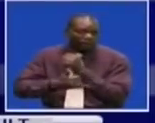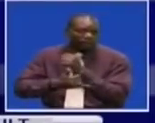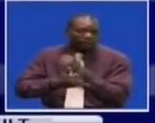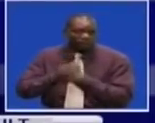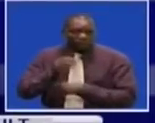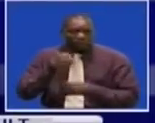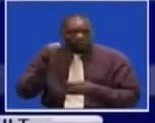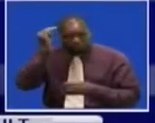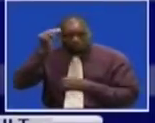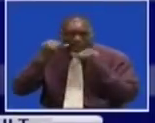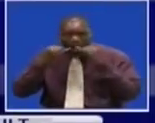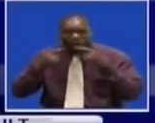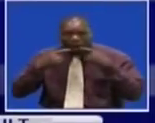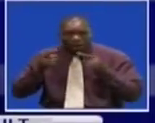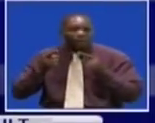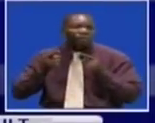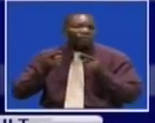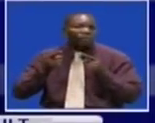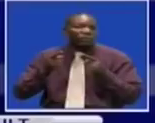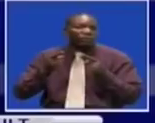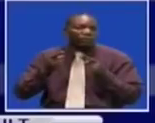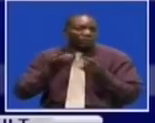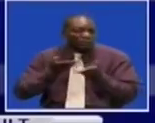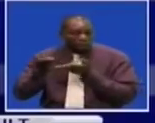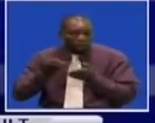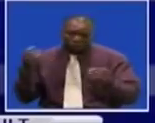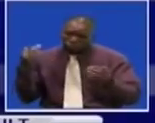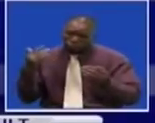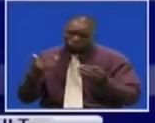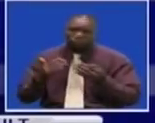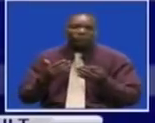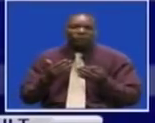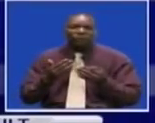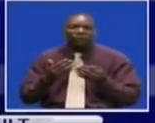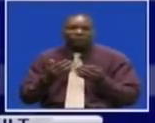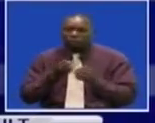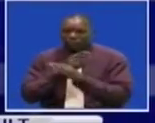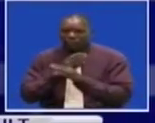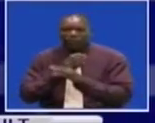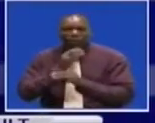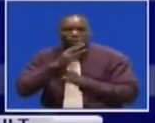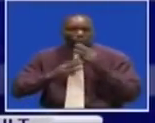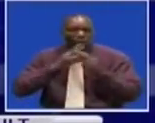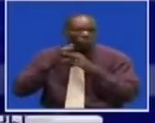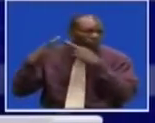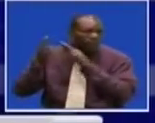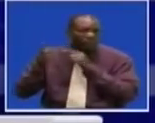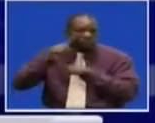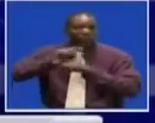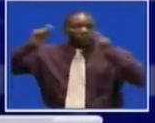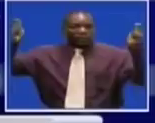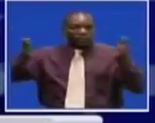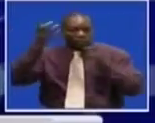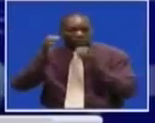of Information and Broadcasting has always been eager to celebrate World Radio Day because of the importance